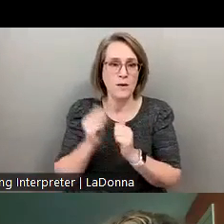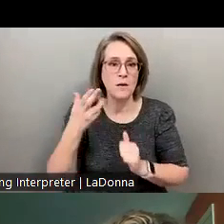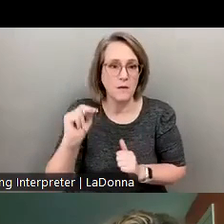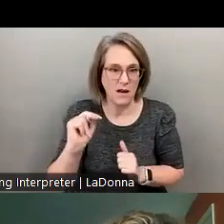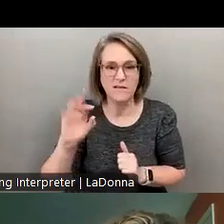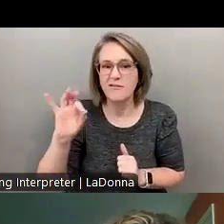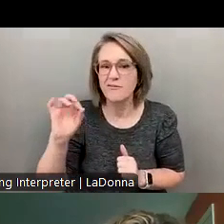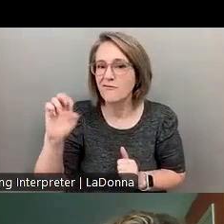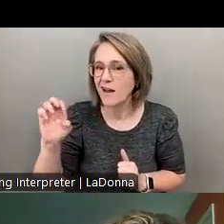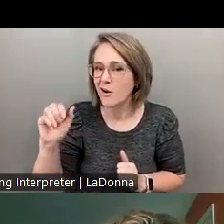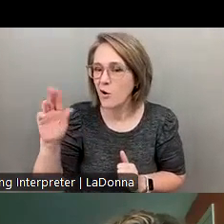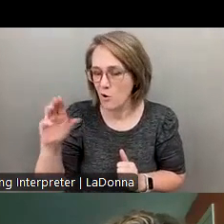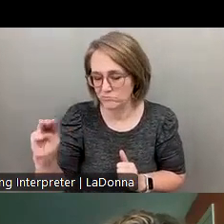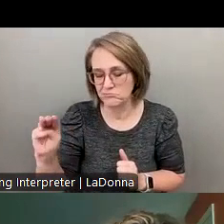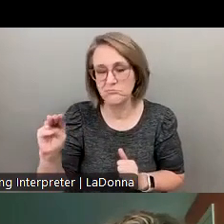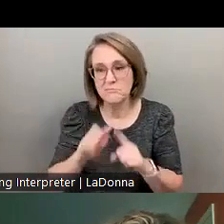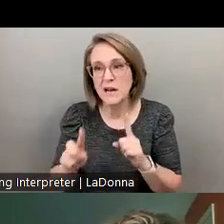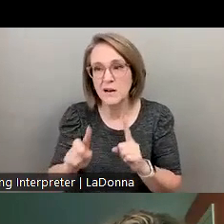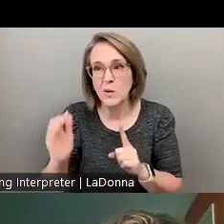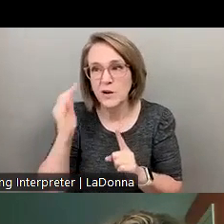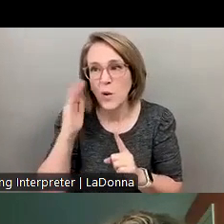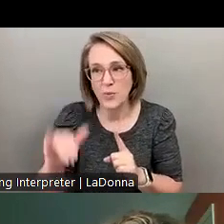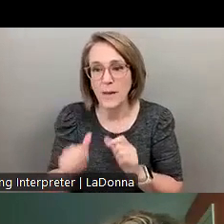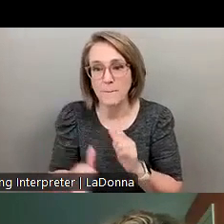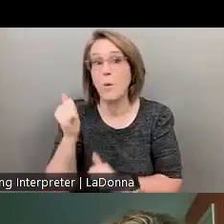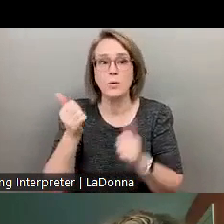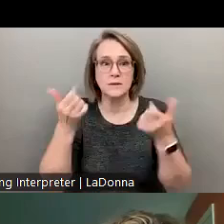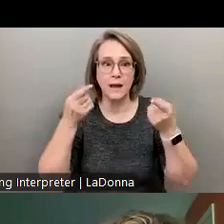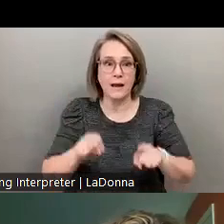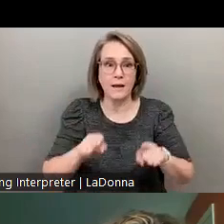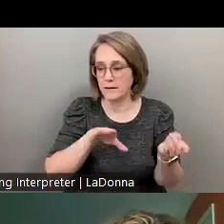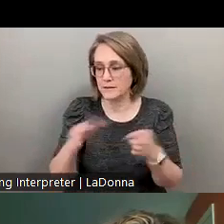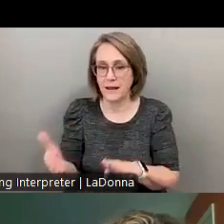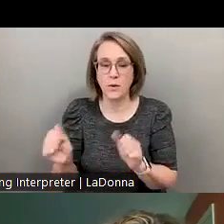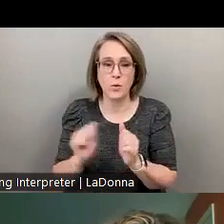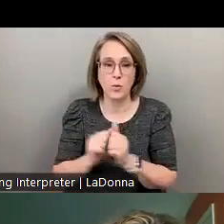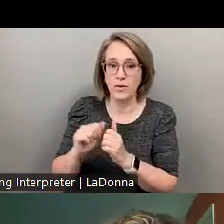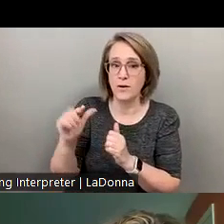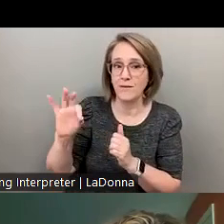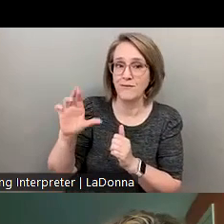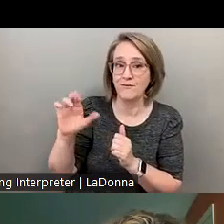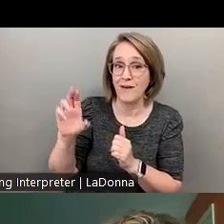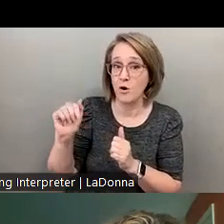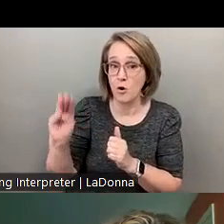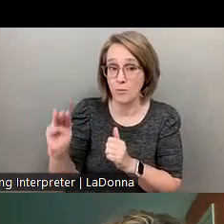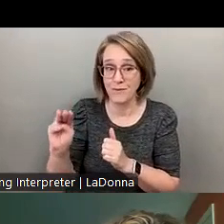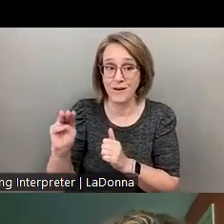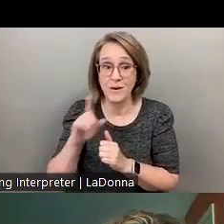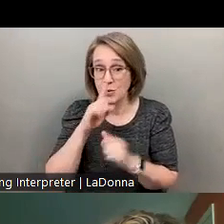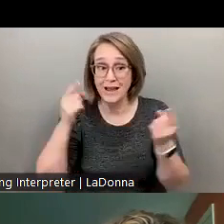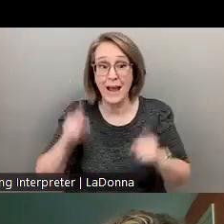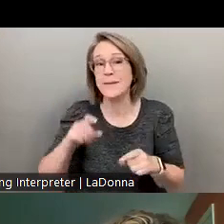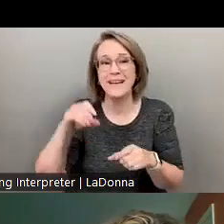know the stats here, but really the majority of deaths in this country by firearm are really happening